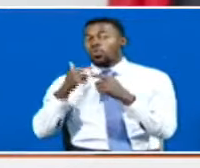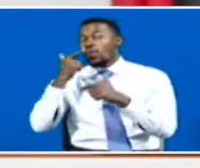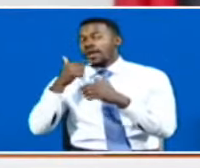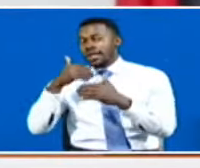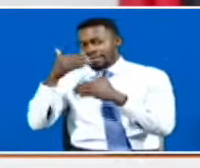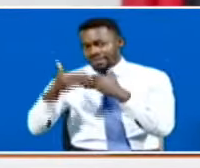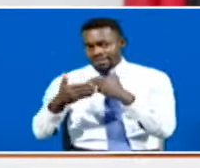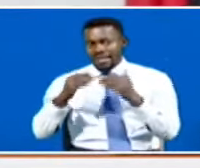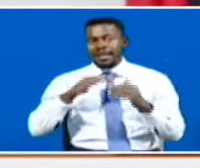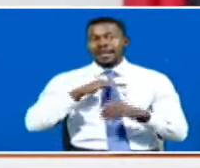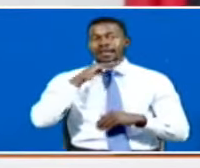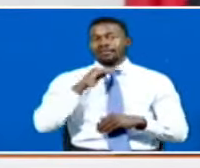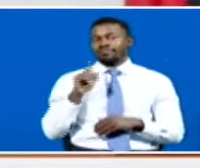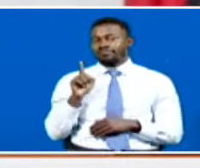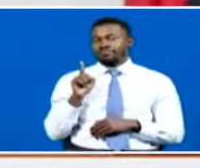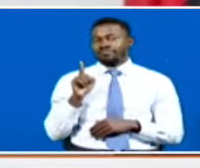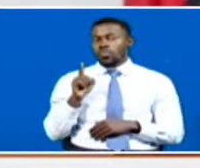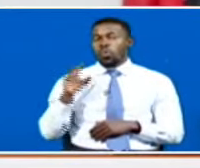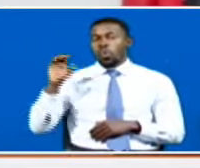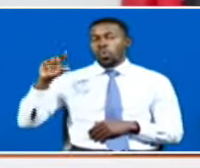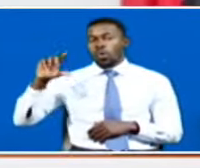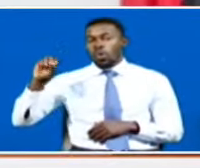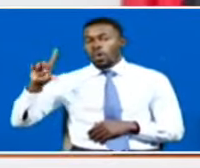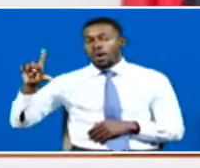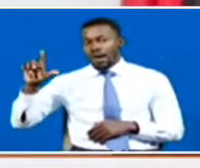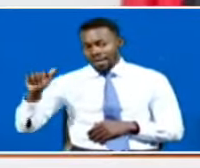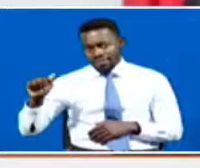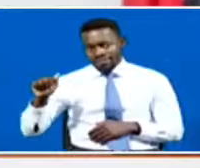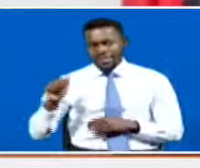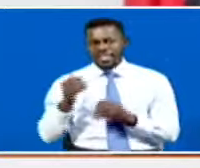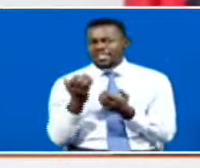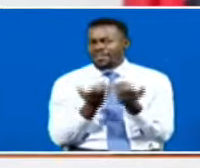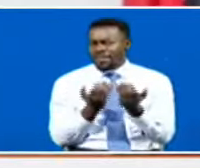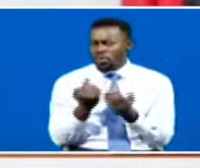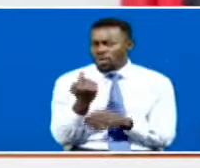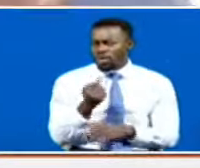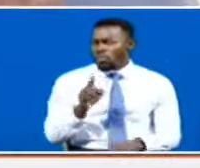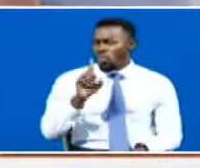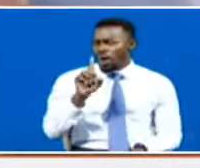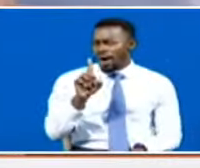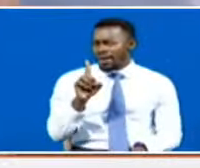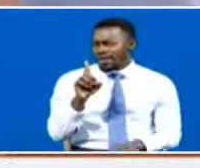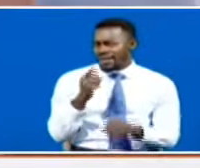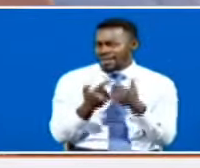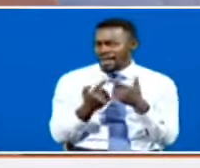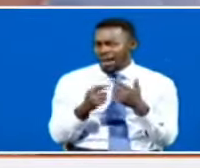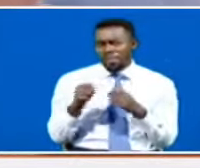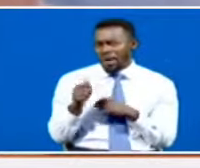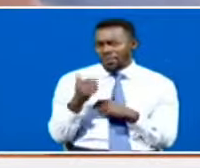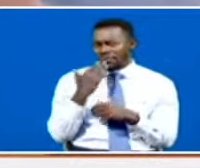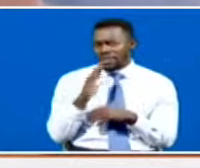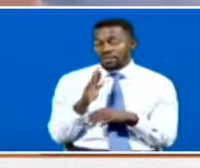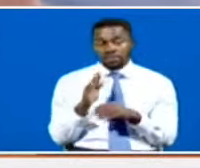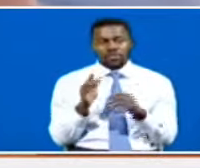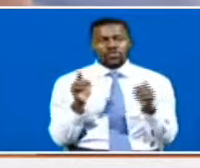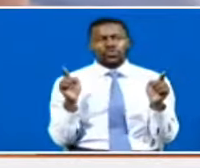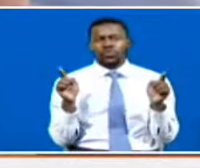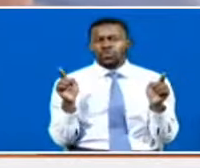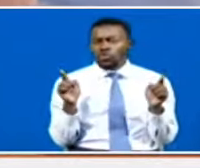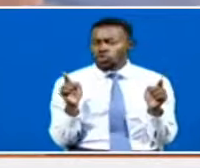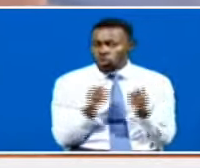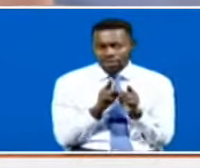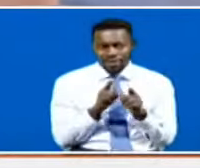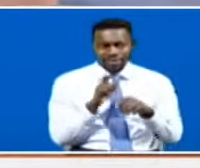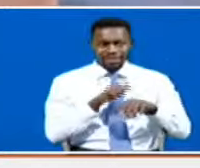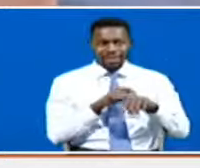Ogola from the Kenya Air Force. Having served just close to a year, Ogola is Kenya's shortest-serving military